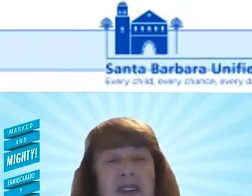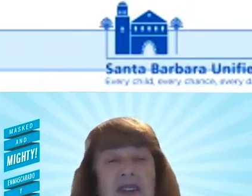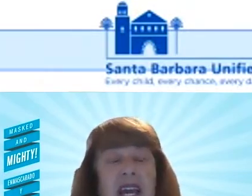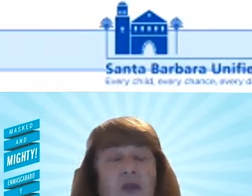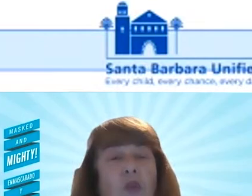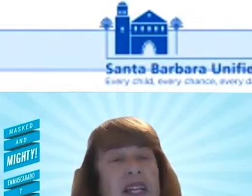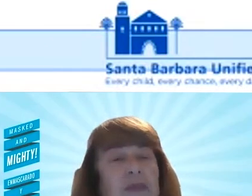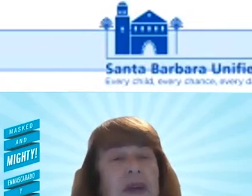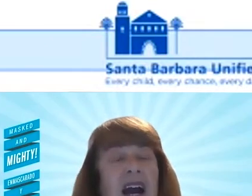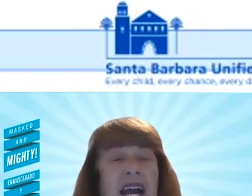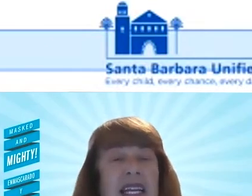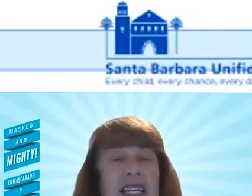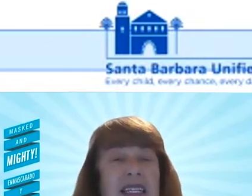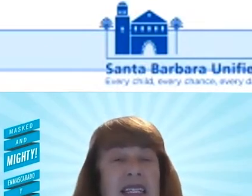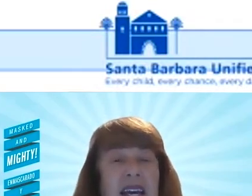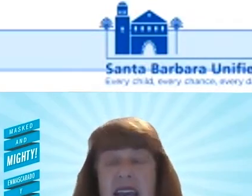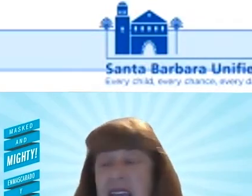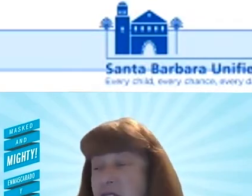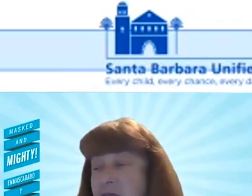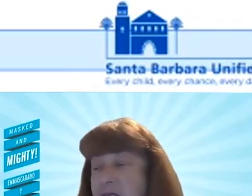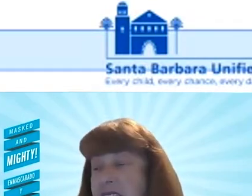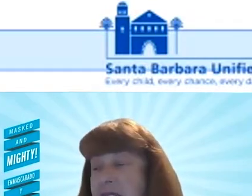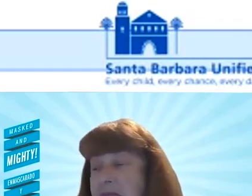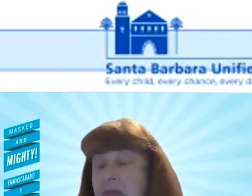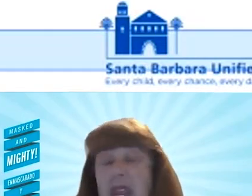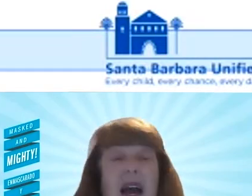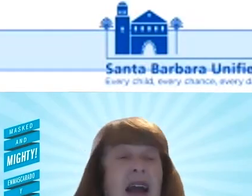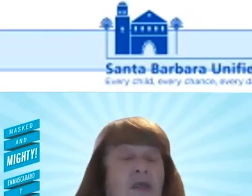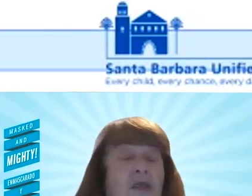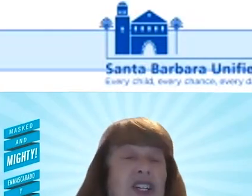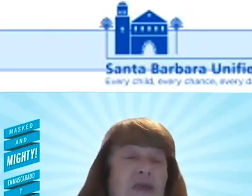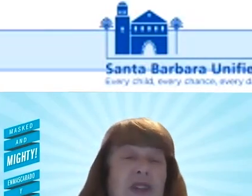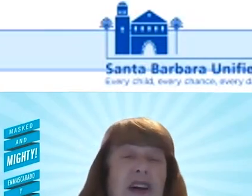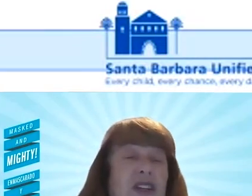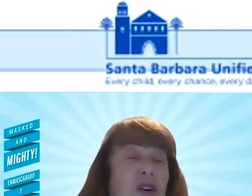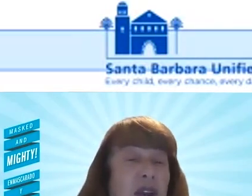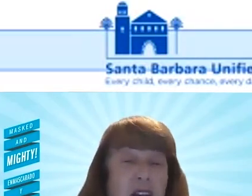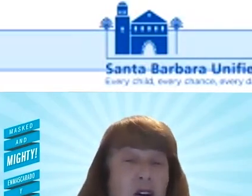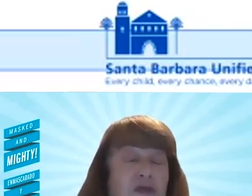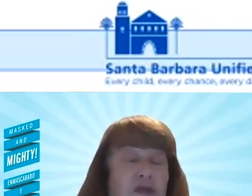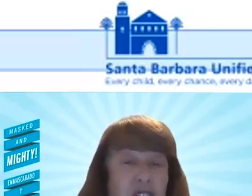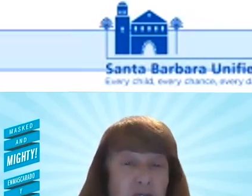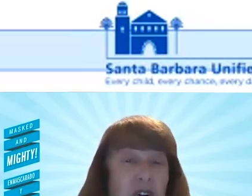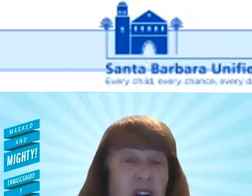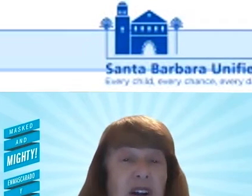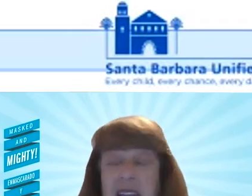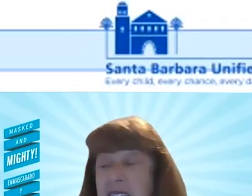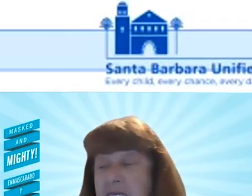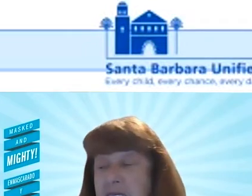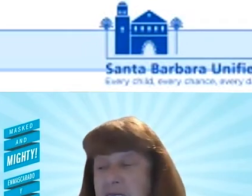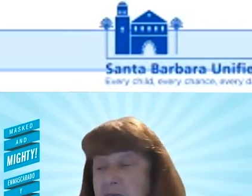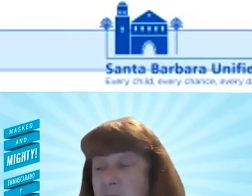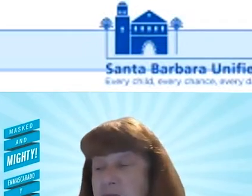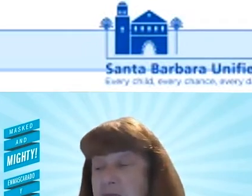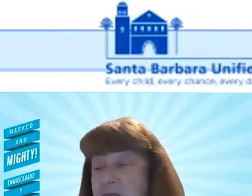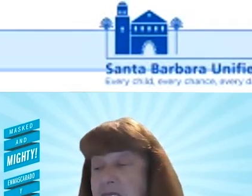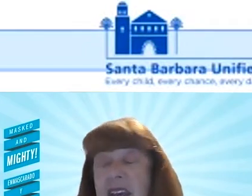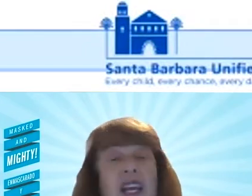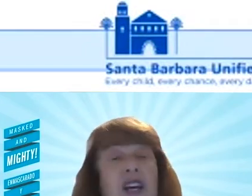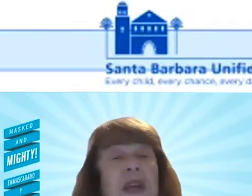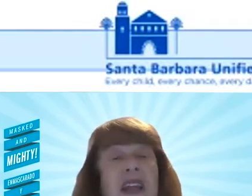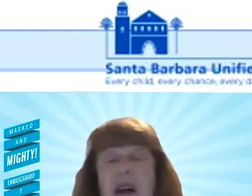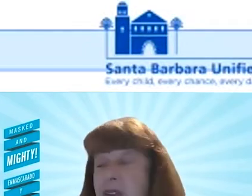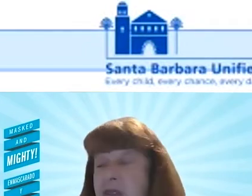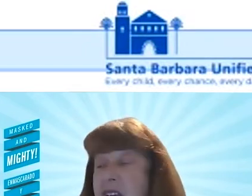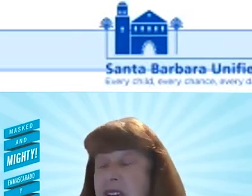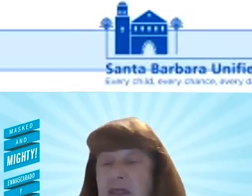trying to understand what's behind this increase. I want to share with you, I don't know for sure. We're looking at the data at this point. It